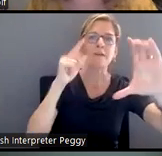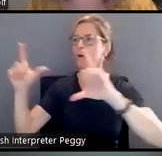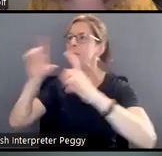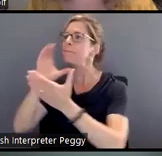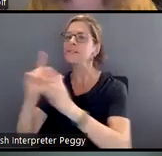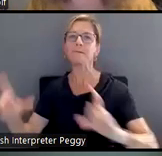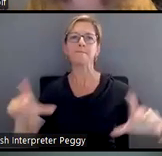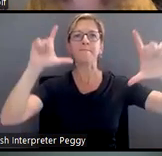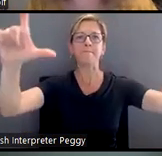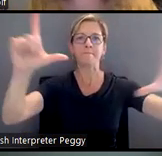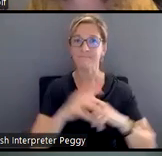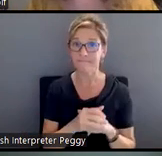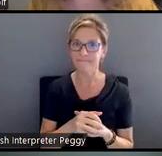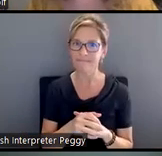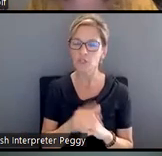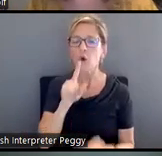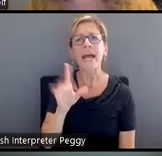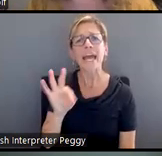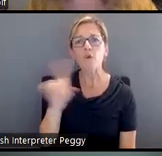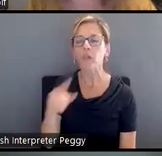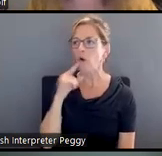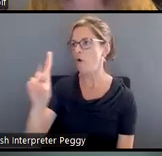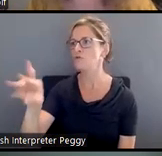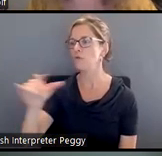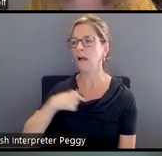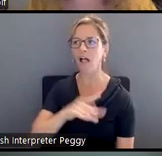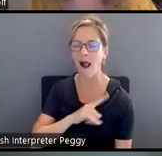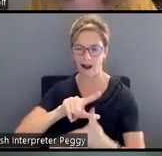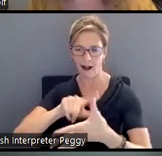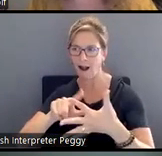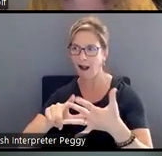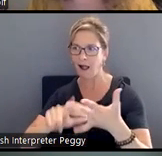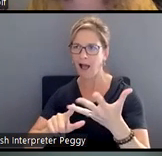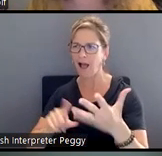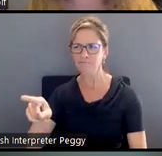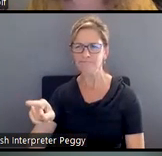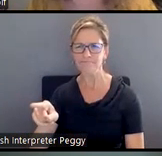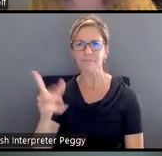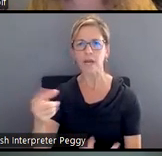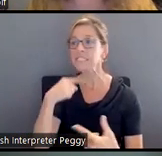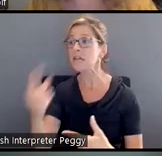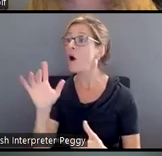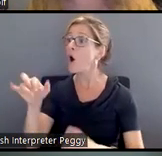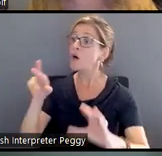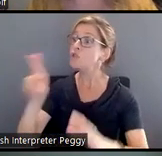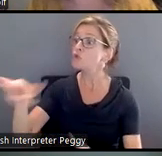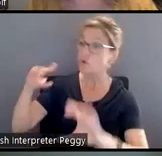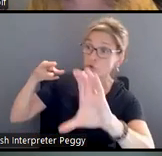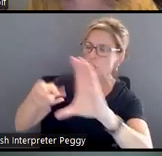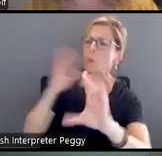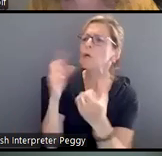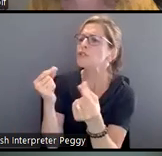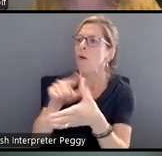features of the drill, that isn't necessarily the best way of selling them a drill. You want to sell them the picture of what they can do with that